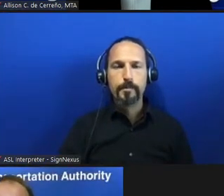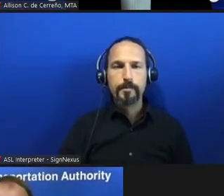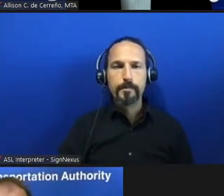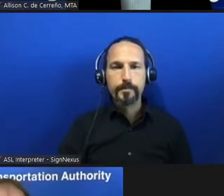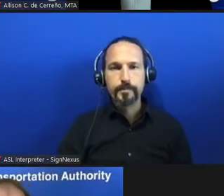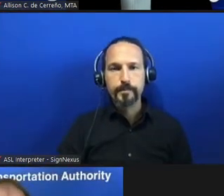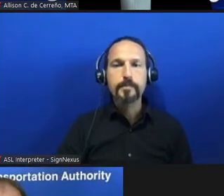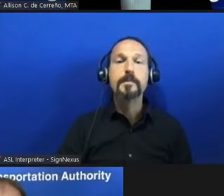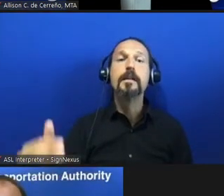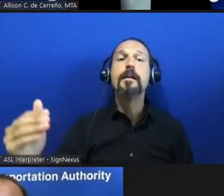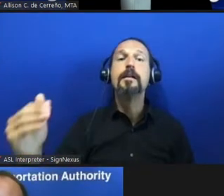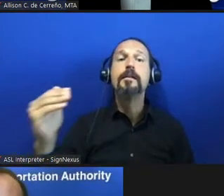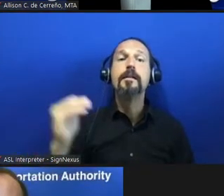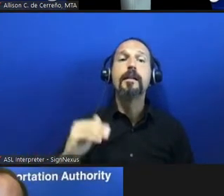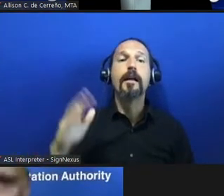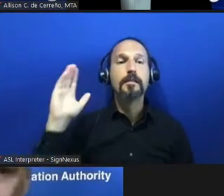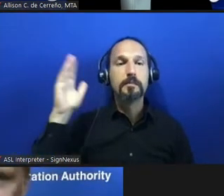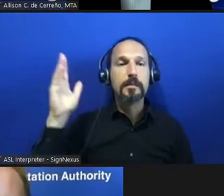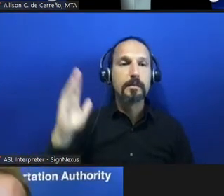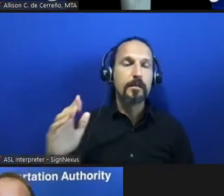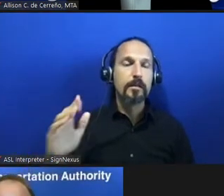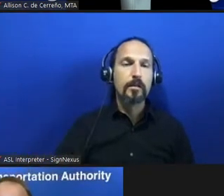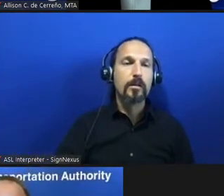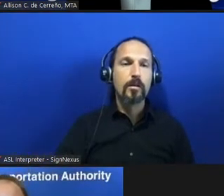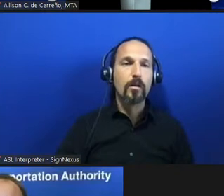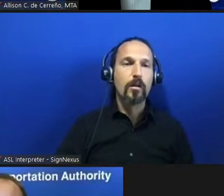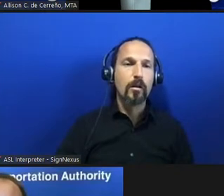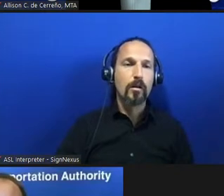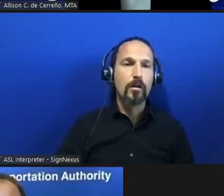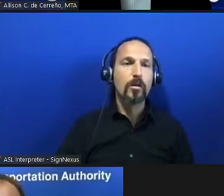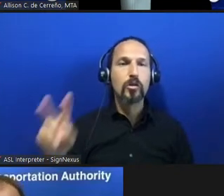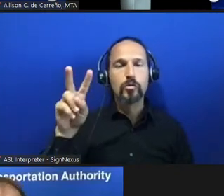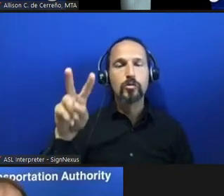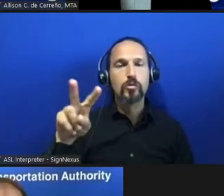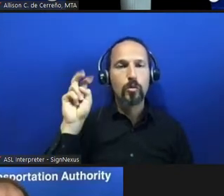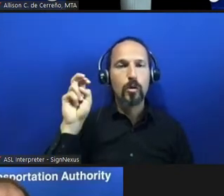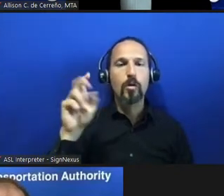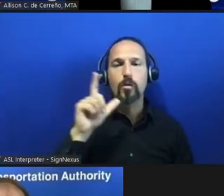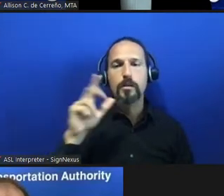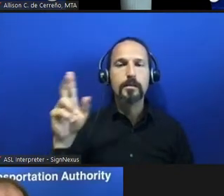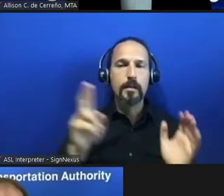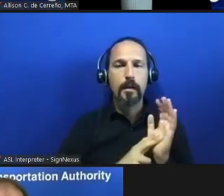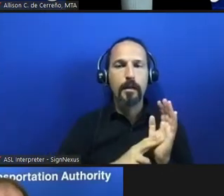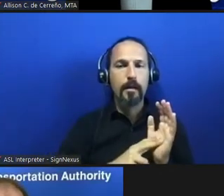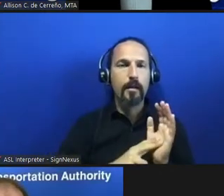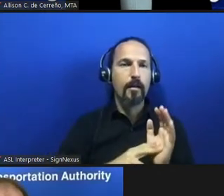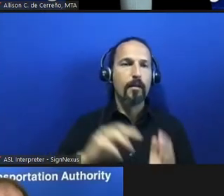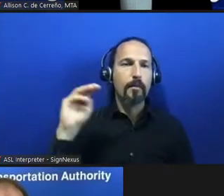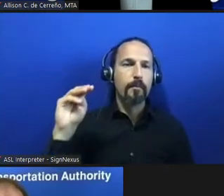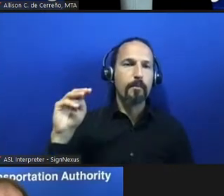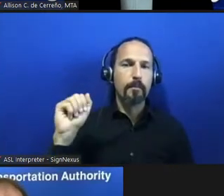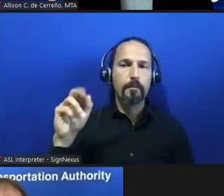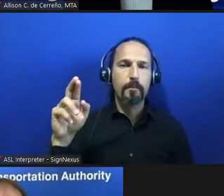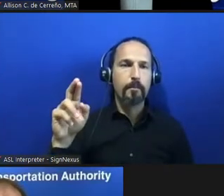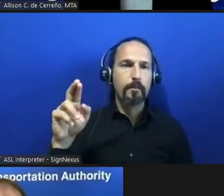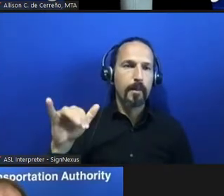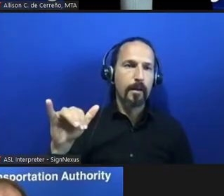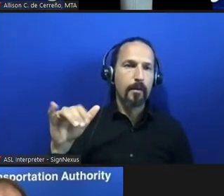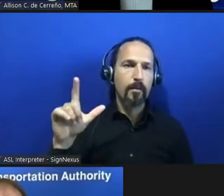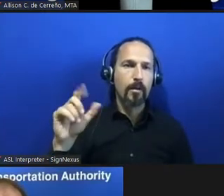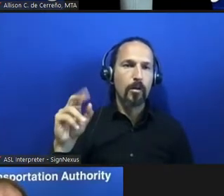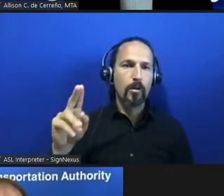the next speaker is our 200th person to sign up Mary Lou avanzino